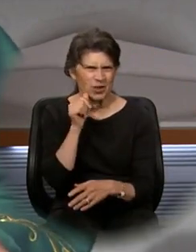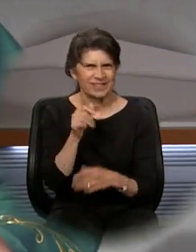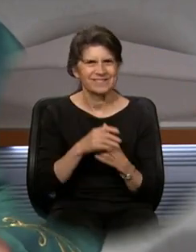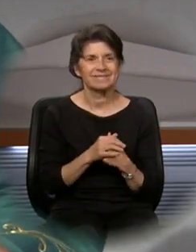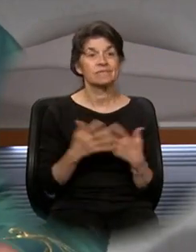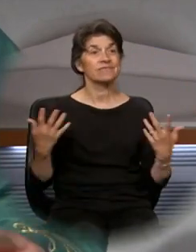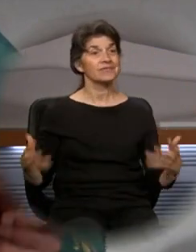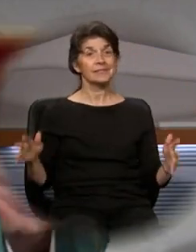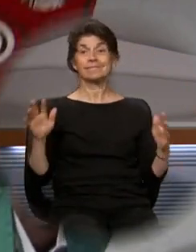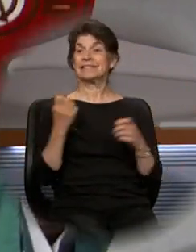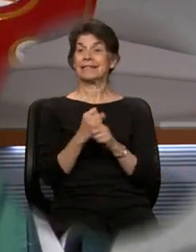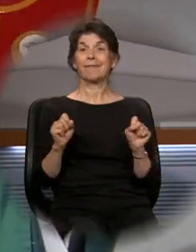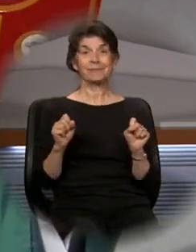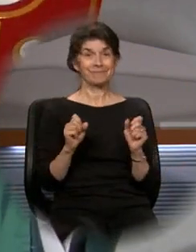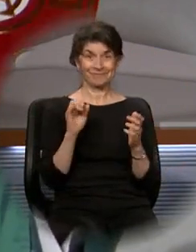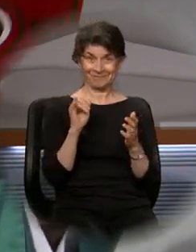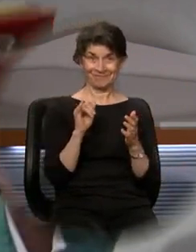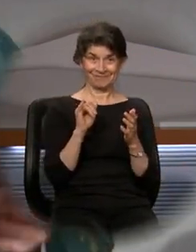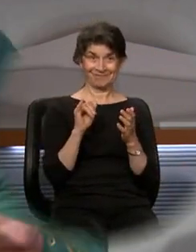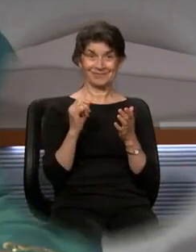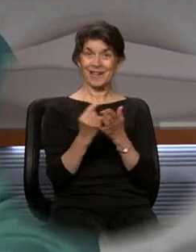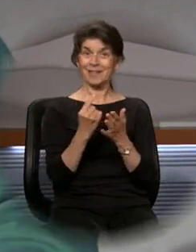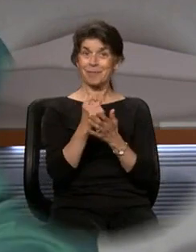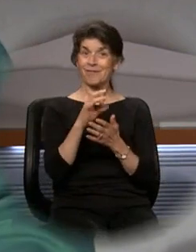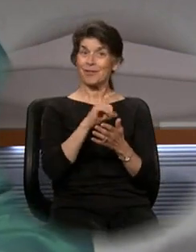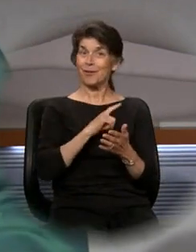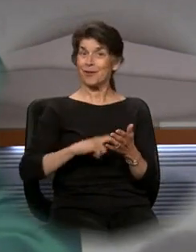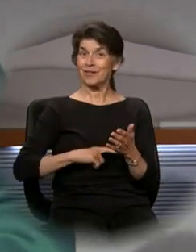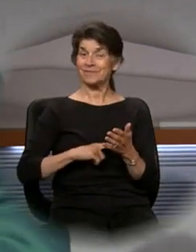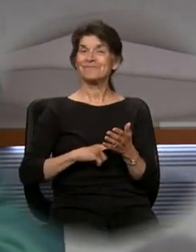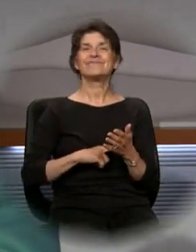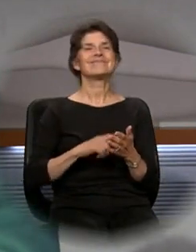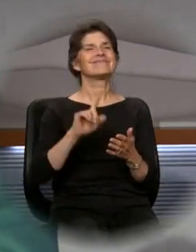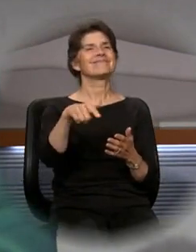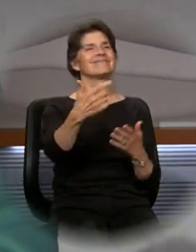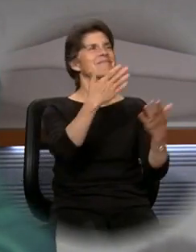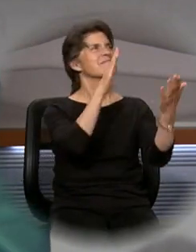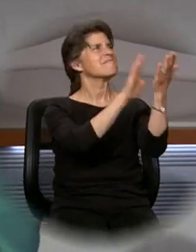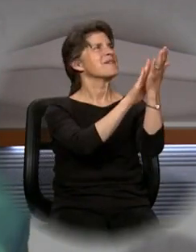Gospel of the Lord. Thanks. Praise to you, Lord Jesus Christ.